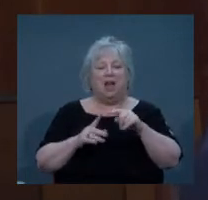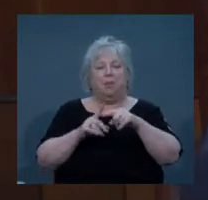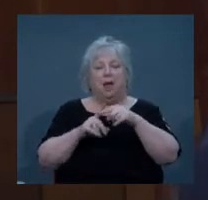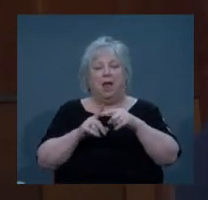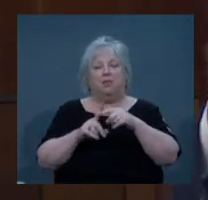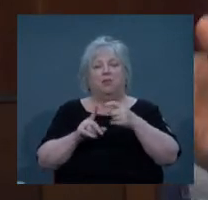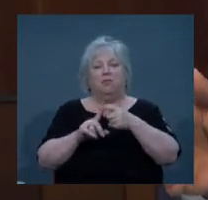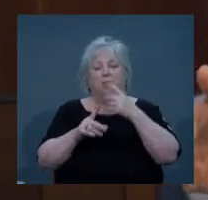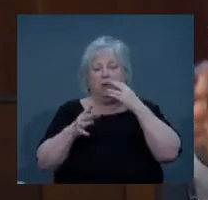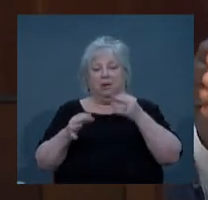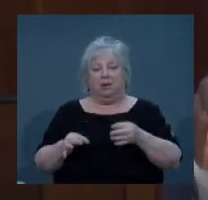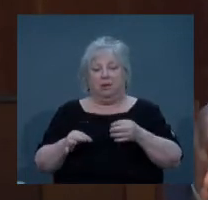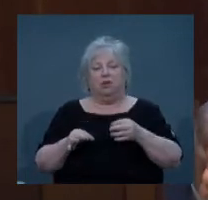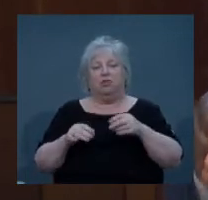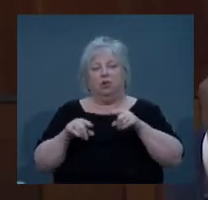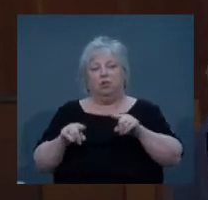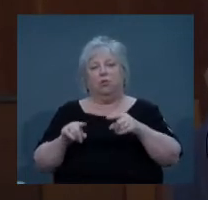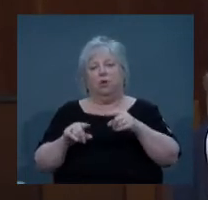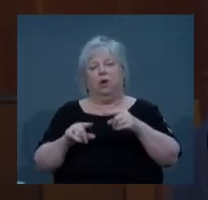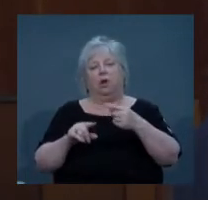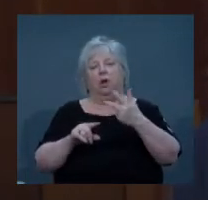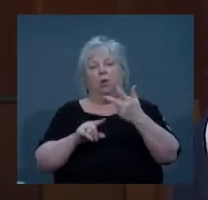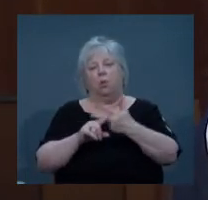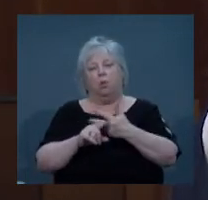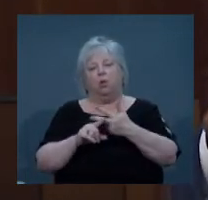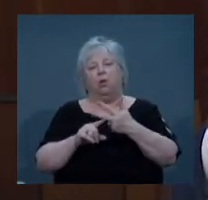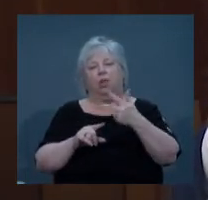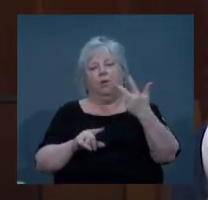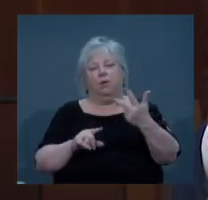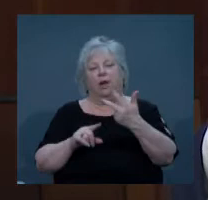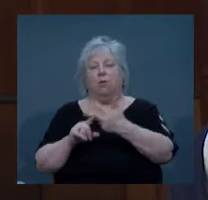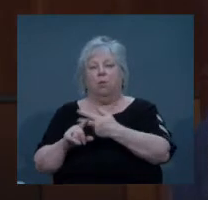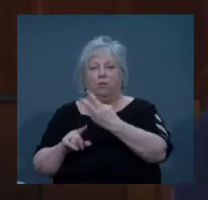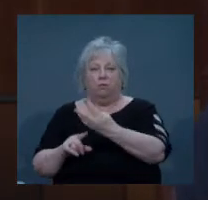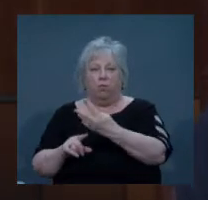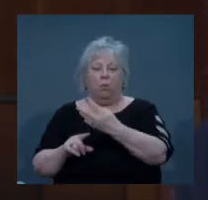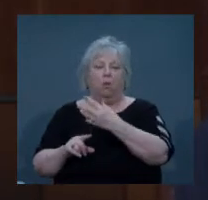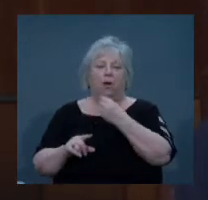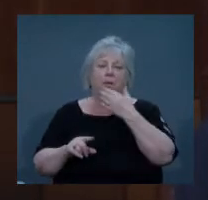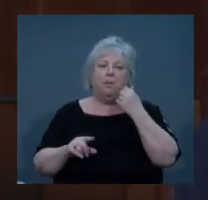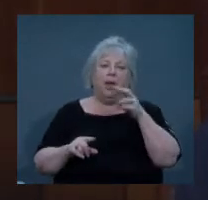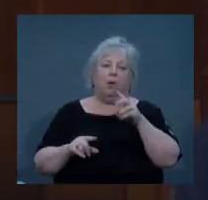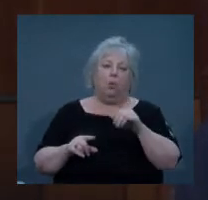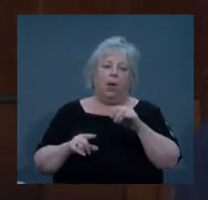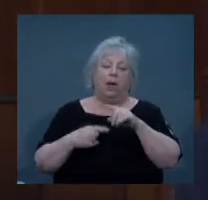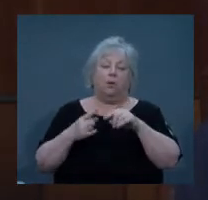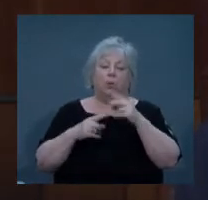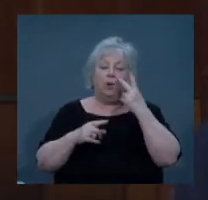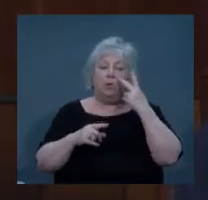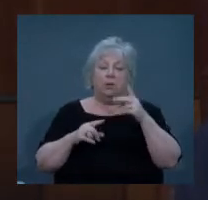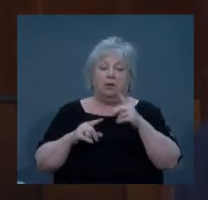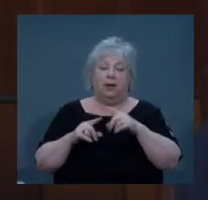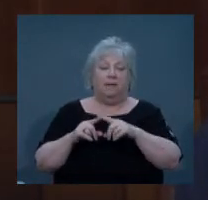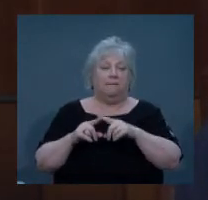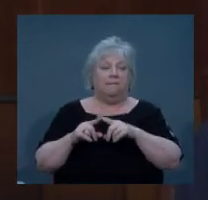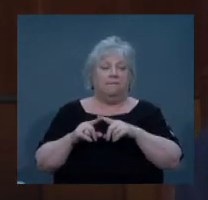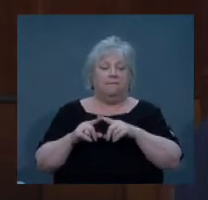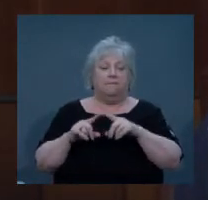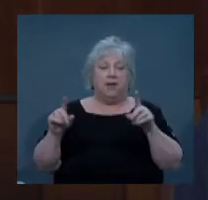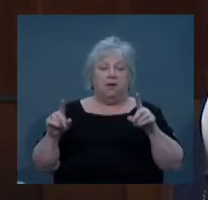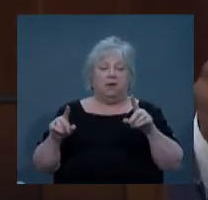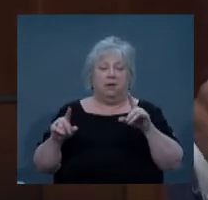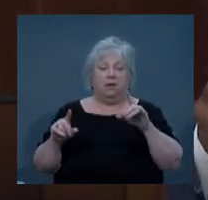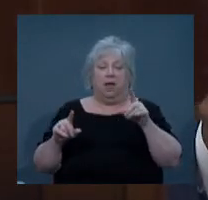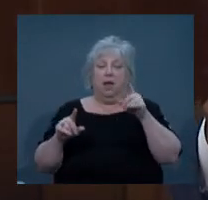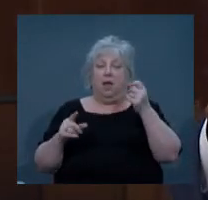that we made quarter 3, quarter 4. And a better way to look is when you see some of these variances, just understand if we did